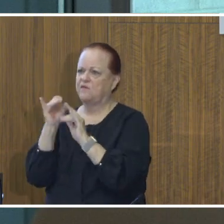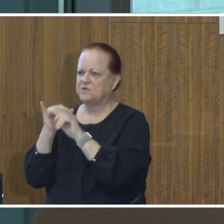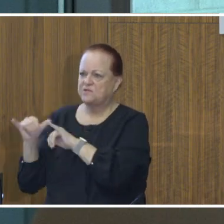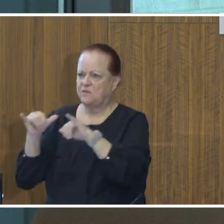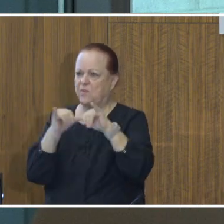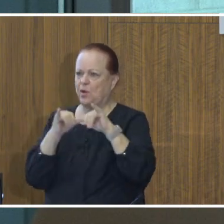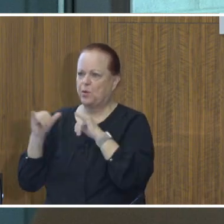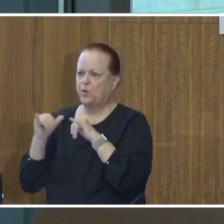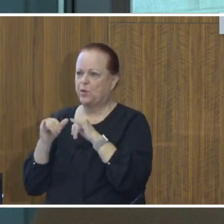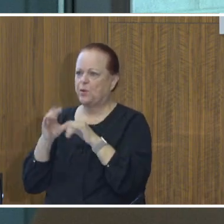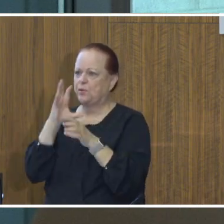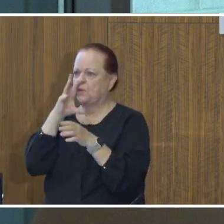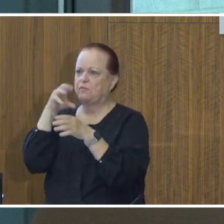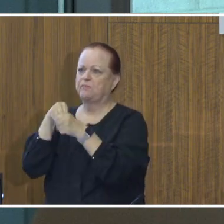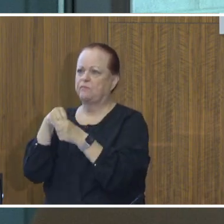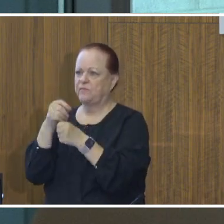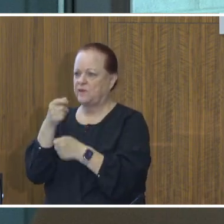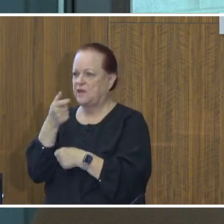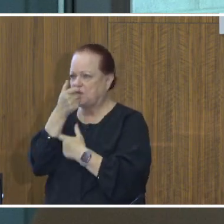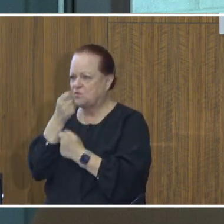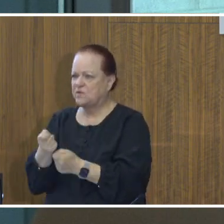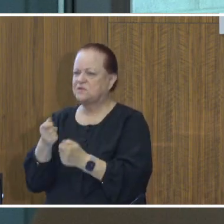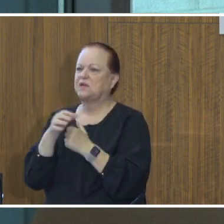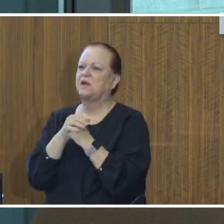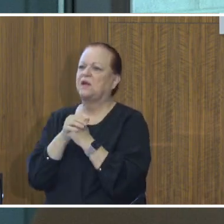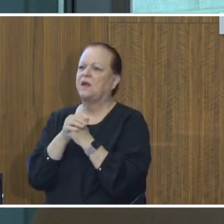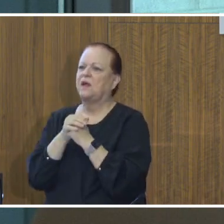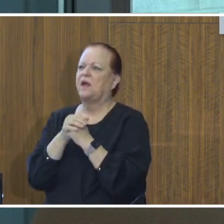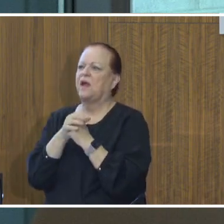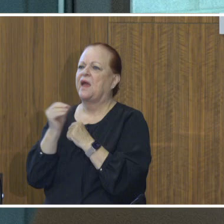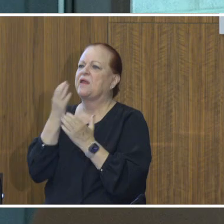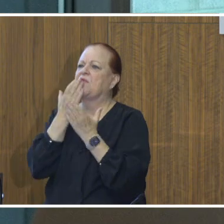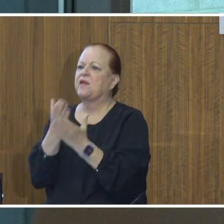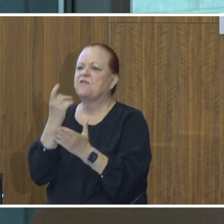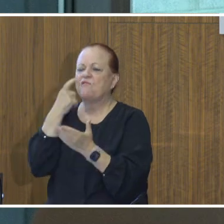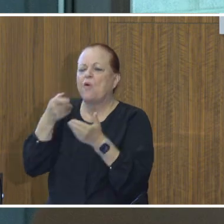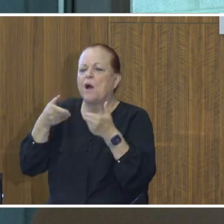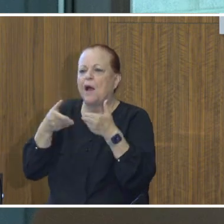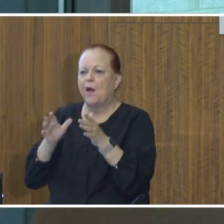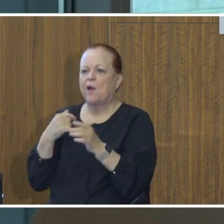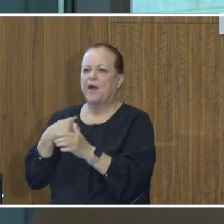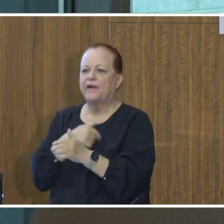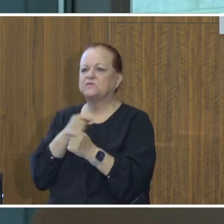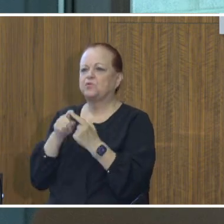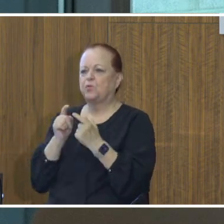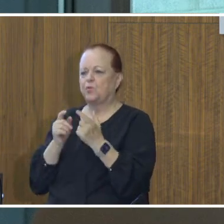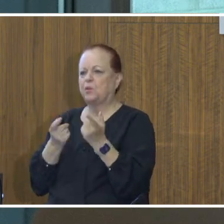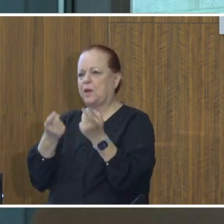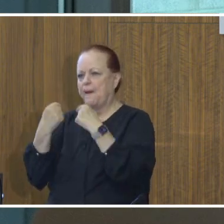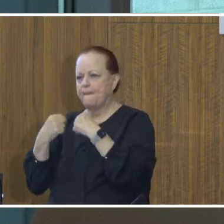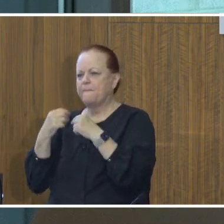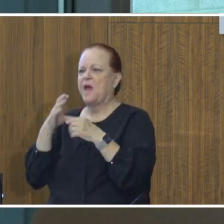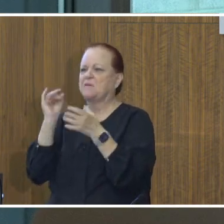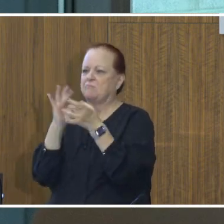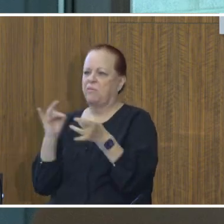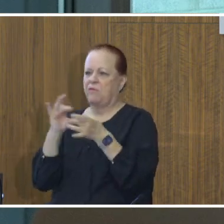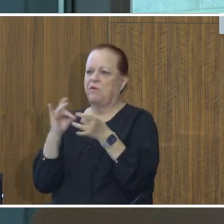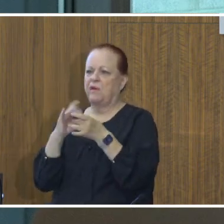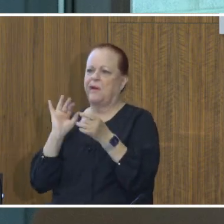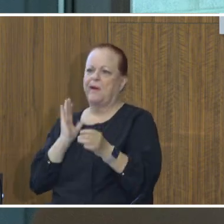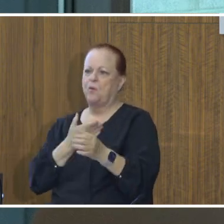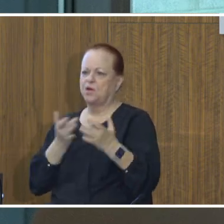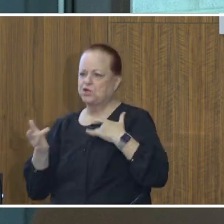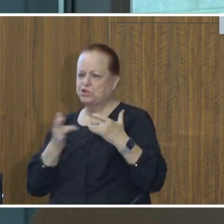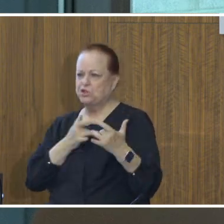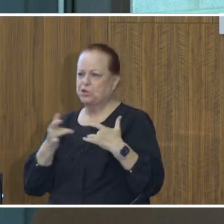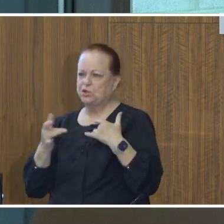other opportunities for communities to have a real say in redistricting. We really appreciate all your hard work to make this a fair and transparent process and look